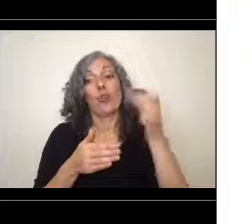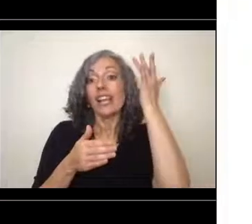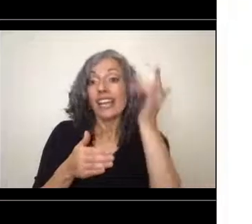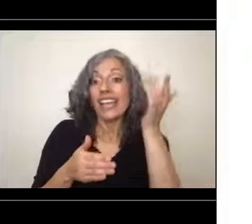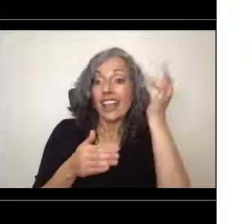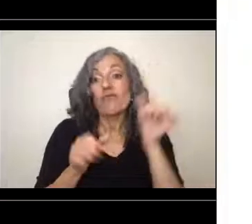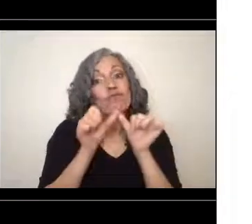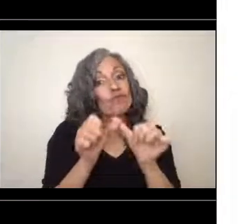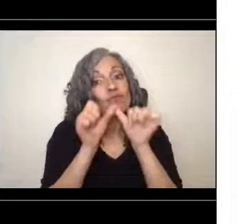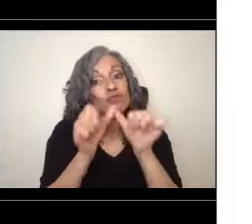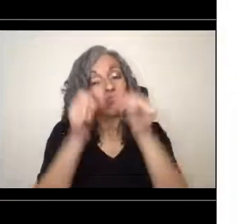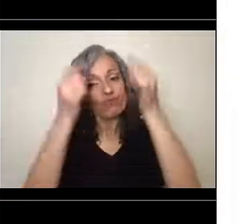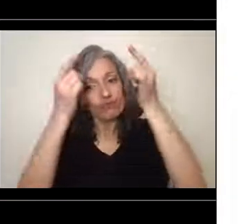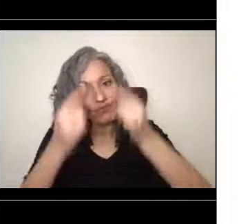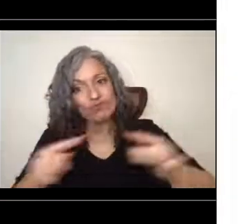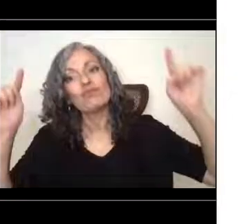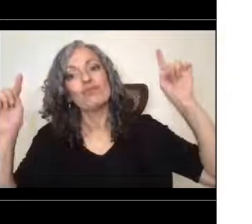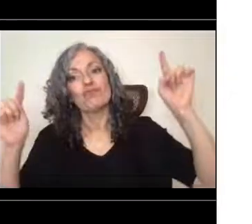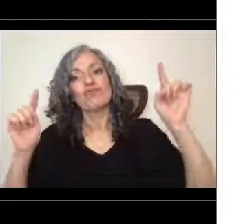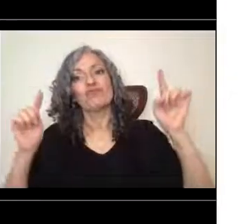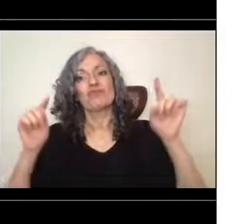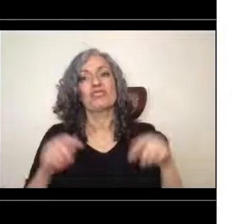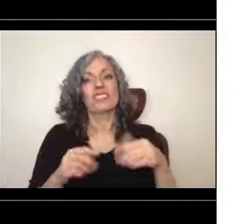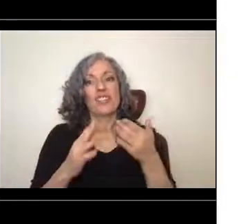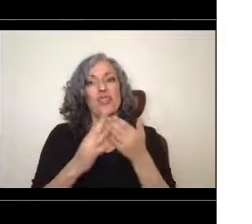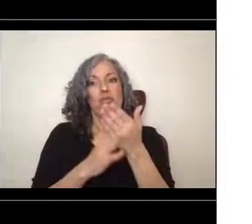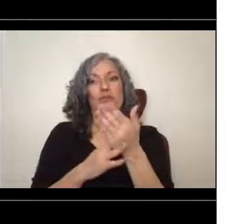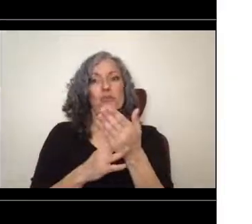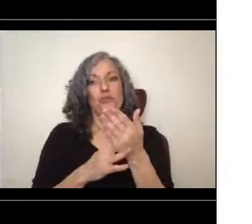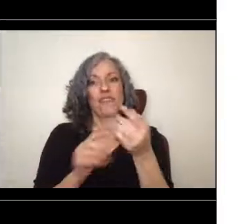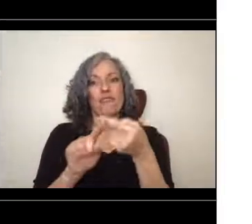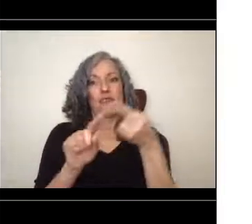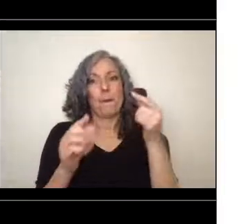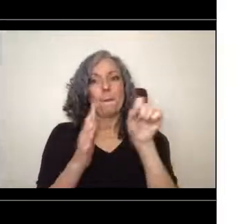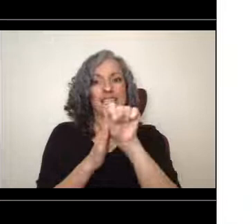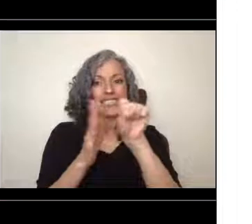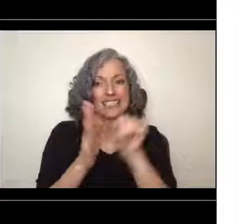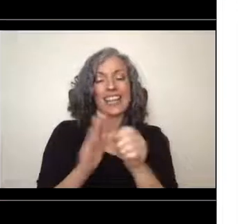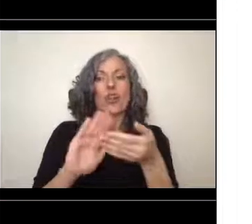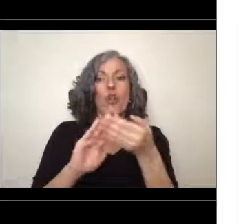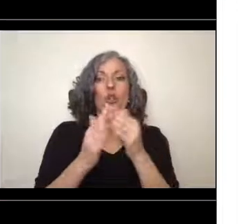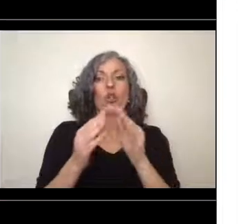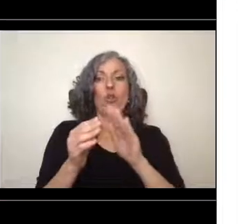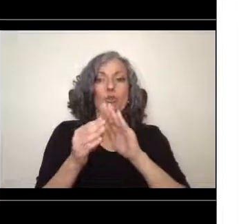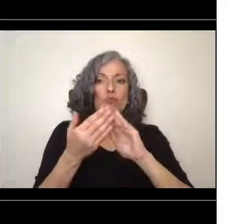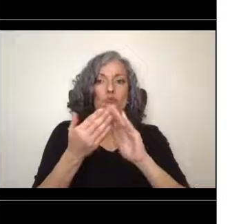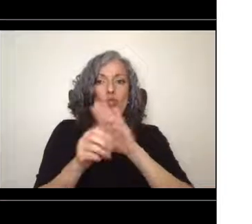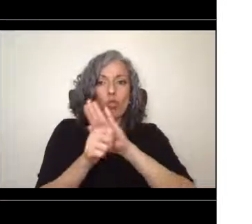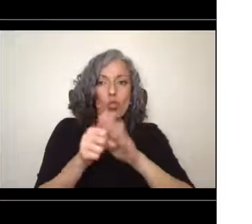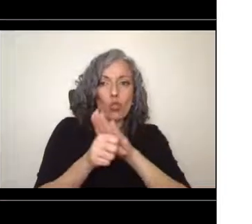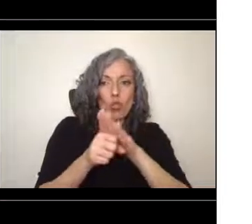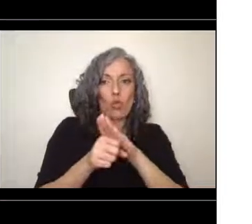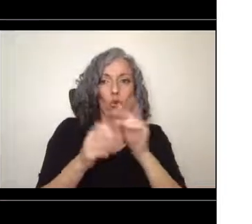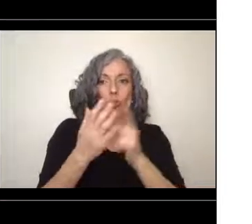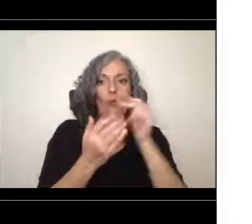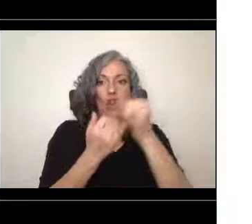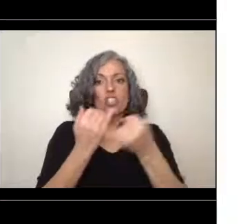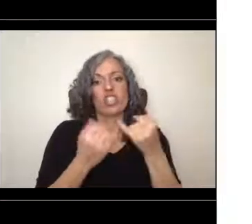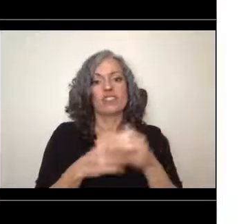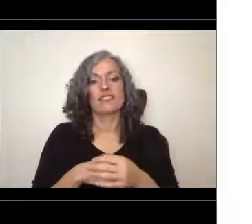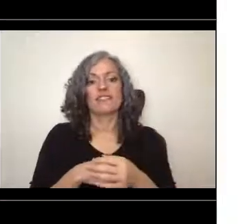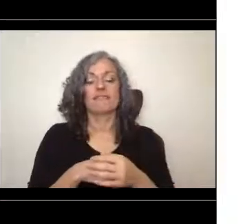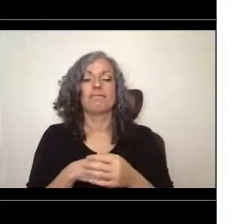be successful to deliver August redistribution for both state and local projects. Next slide, please. Here,